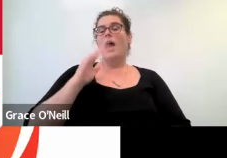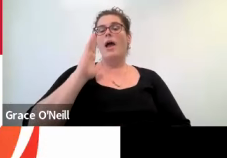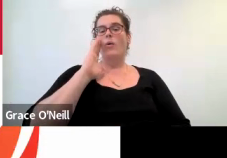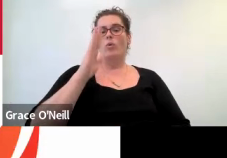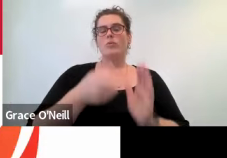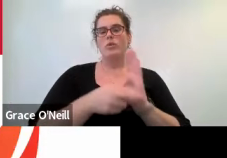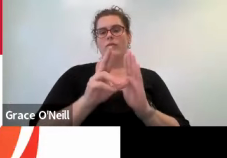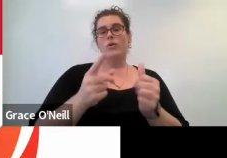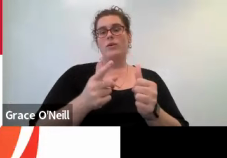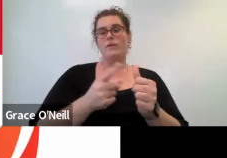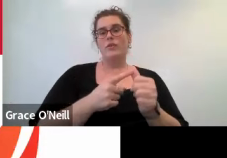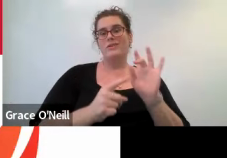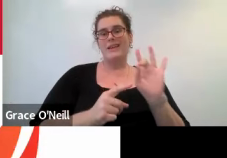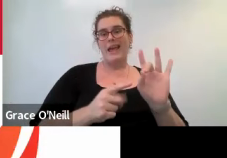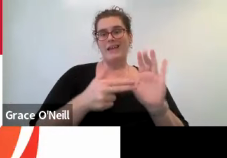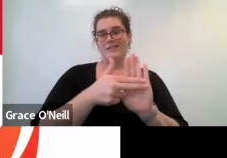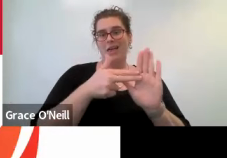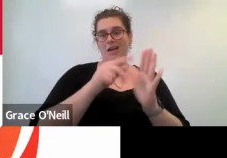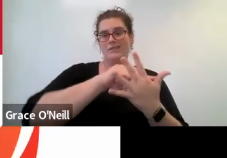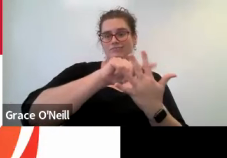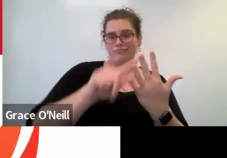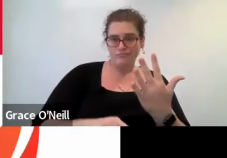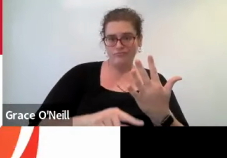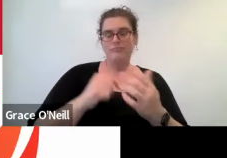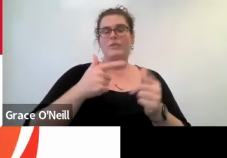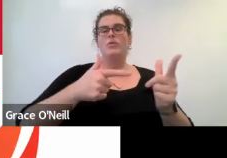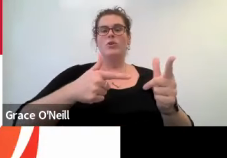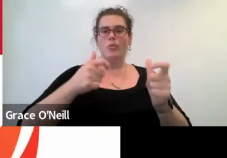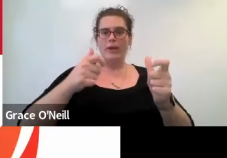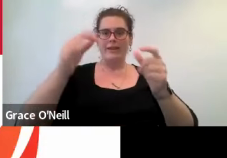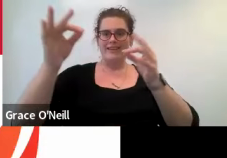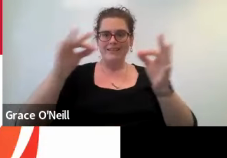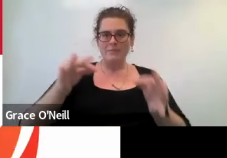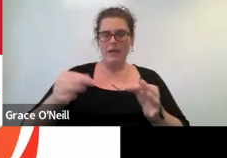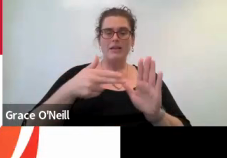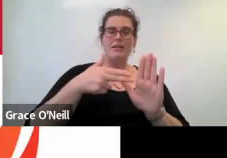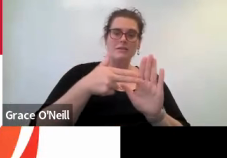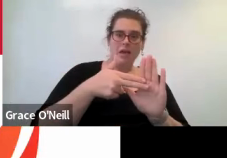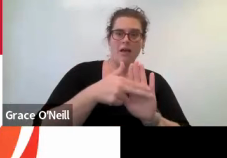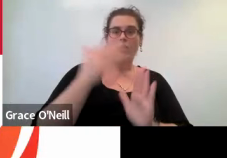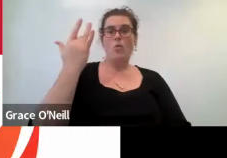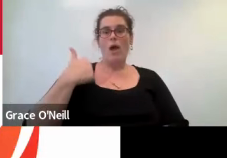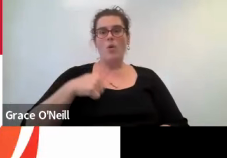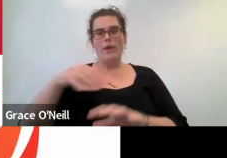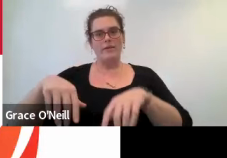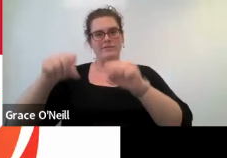slides relatively quickly. Why we did the study. We wanted to understand what people's